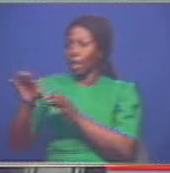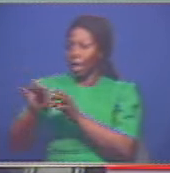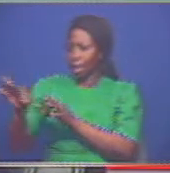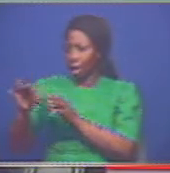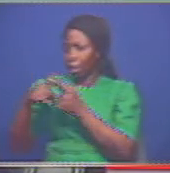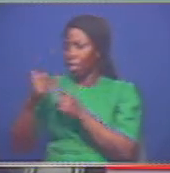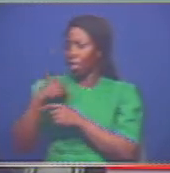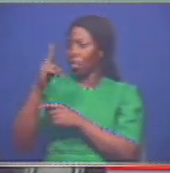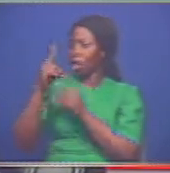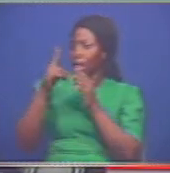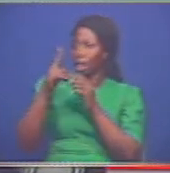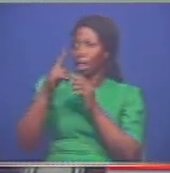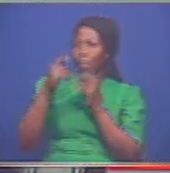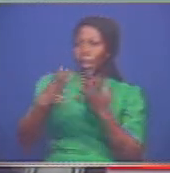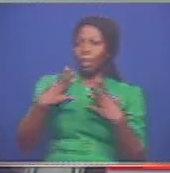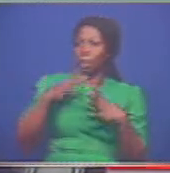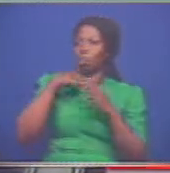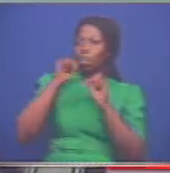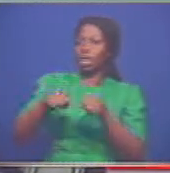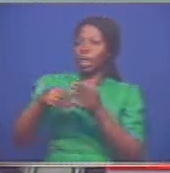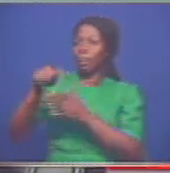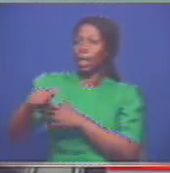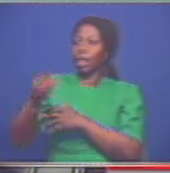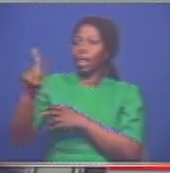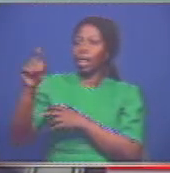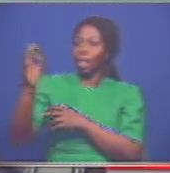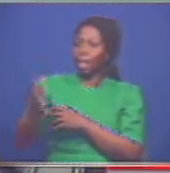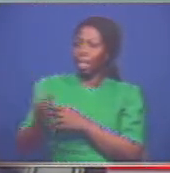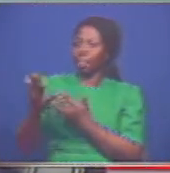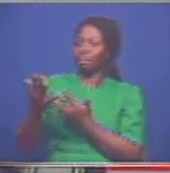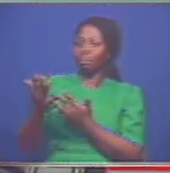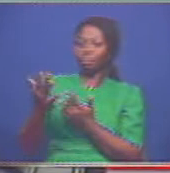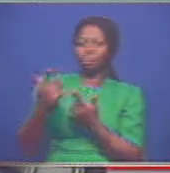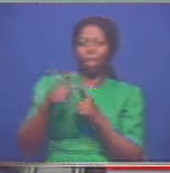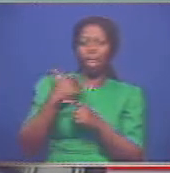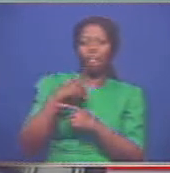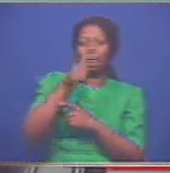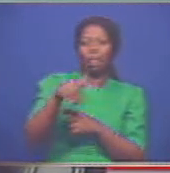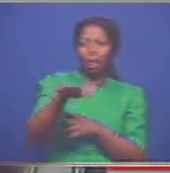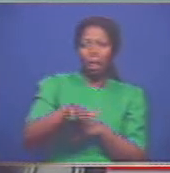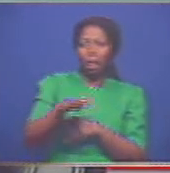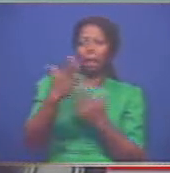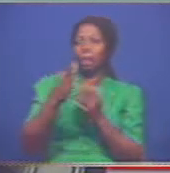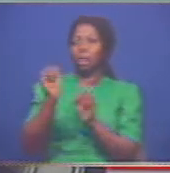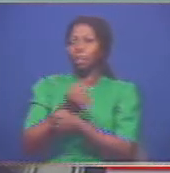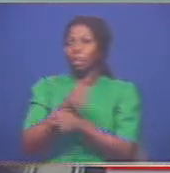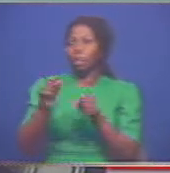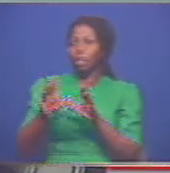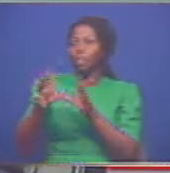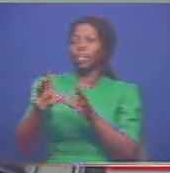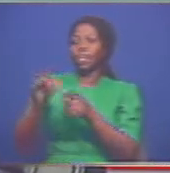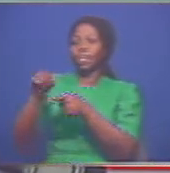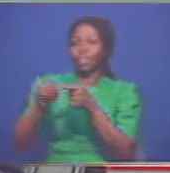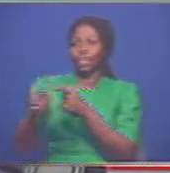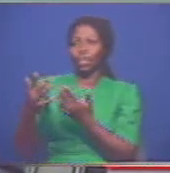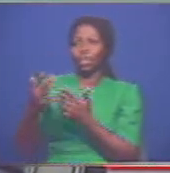You get me? So what but there's some areas we cannot encourage to for subdivision of 1/8, because that one is